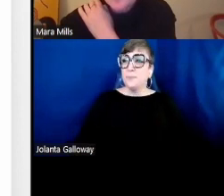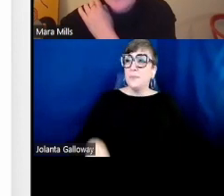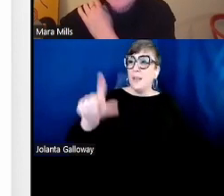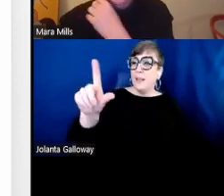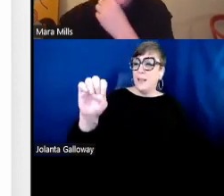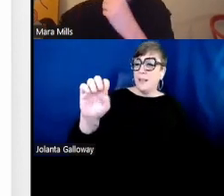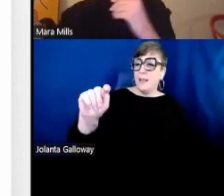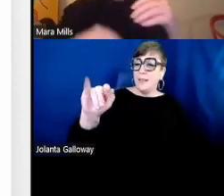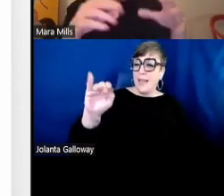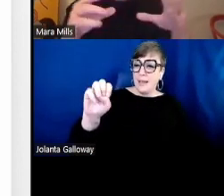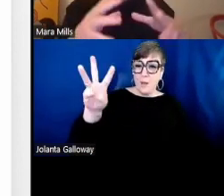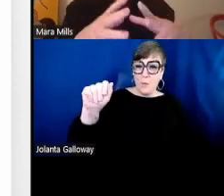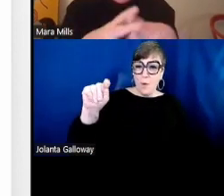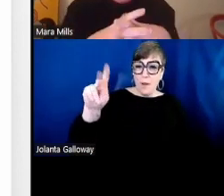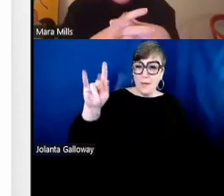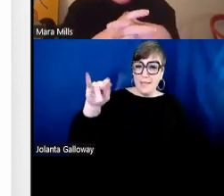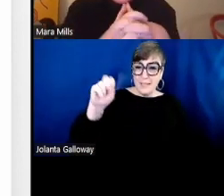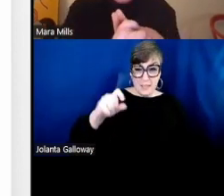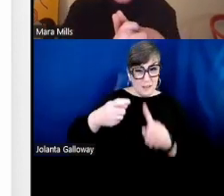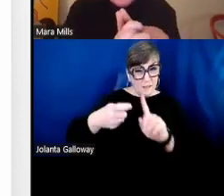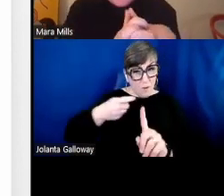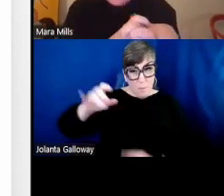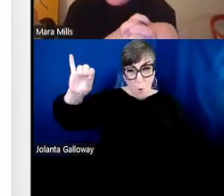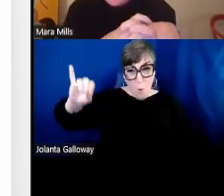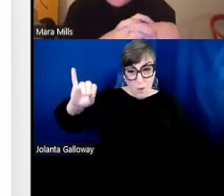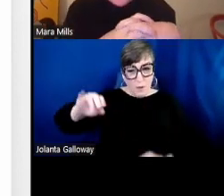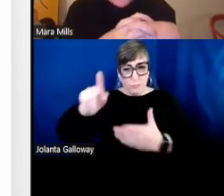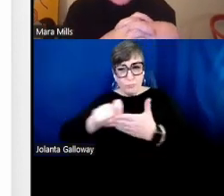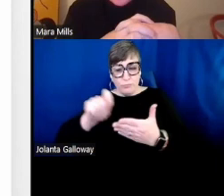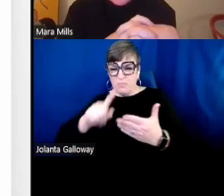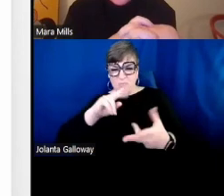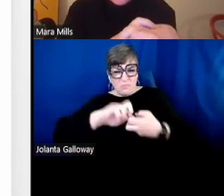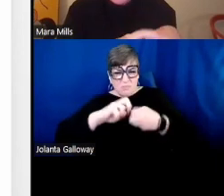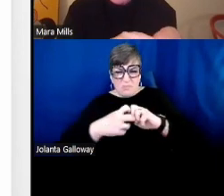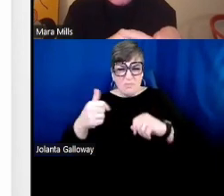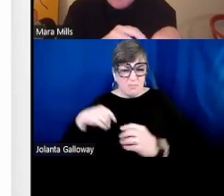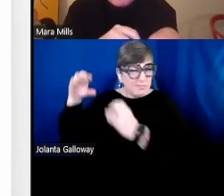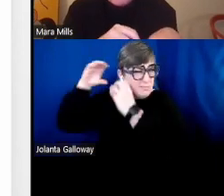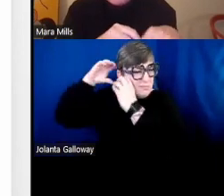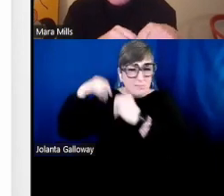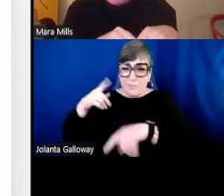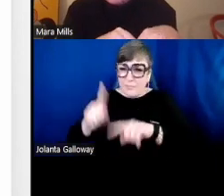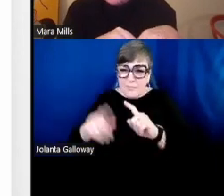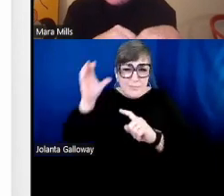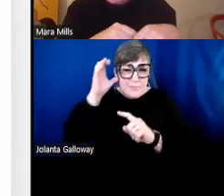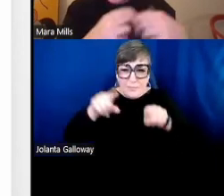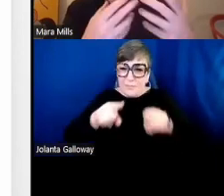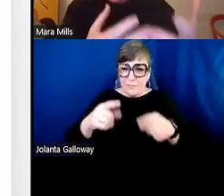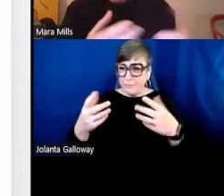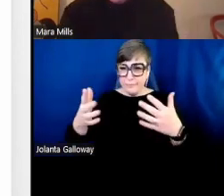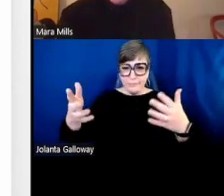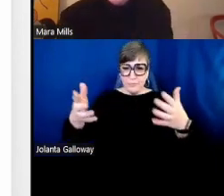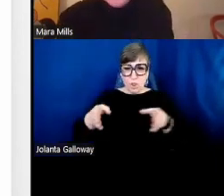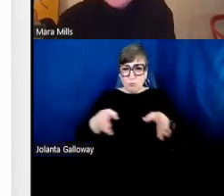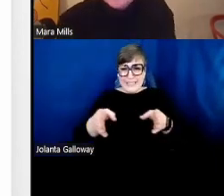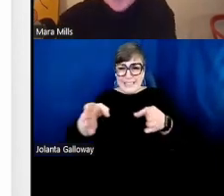1920 described her quote problems with street use of a carbon transmitter with all other sounds besides